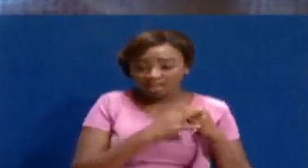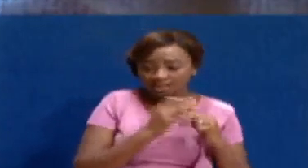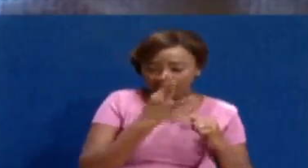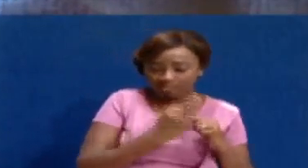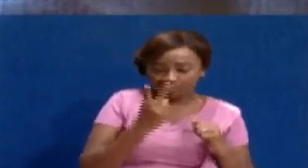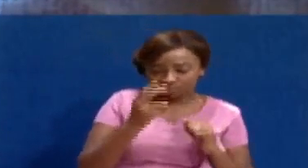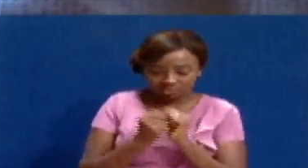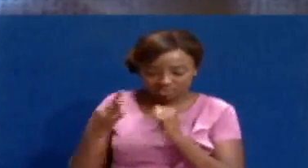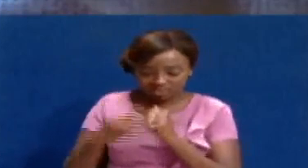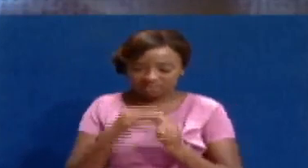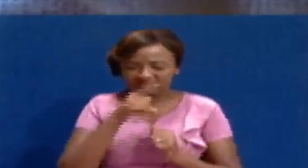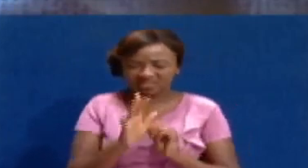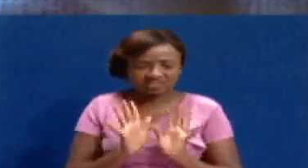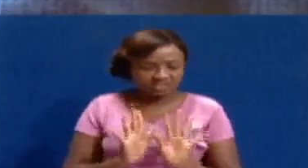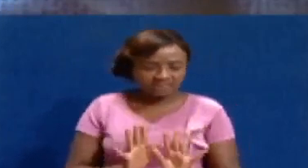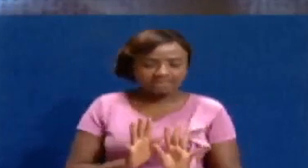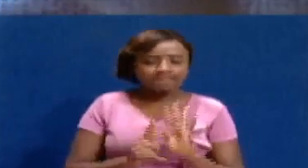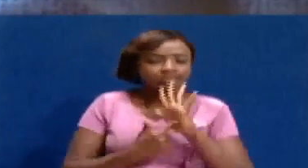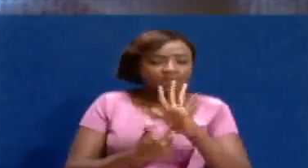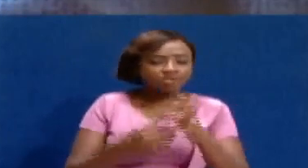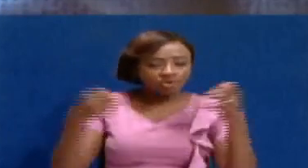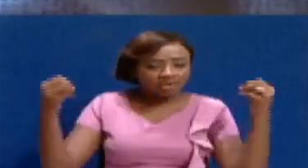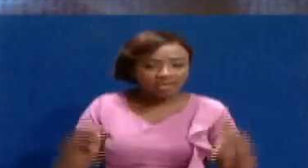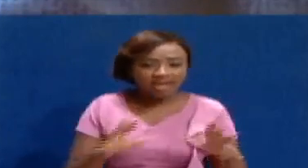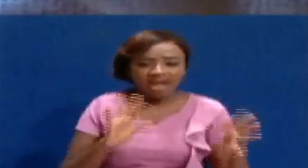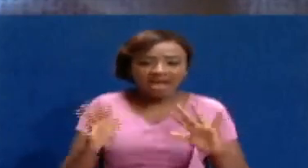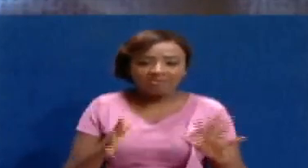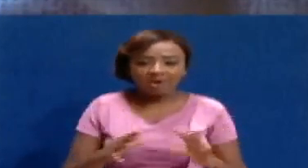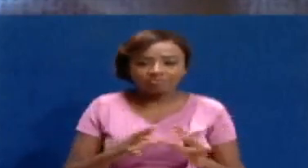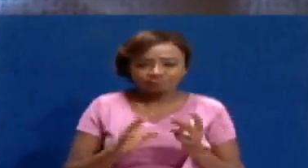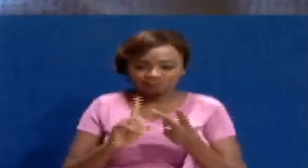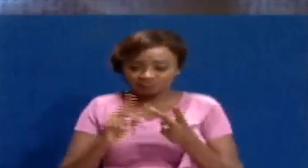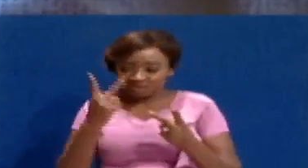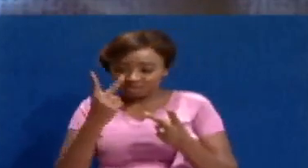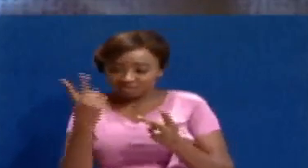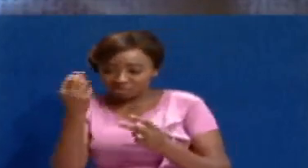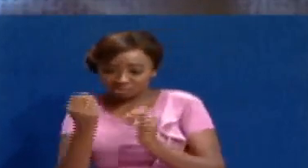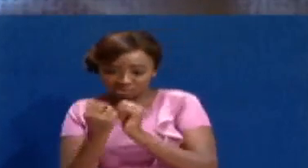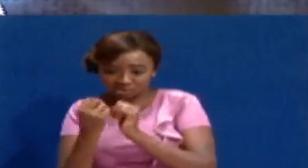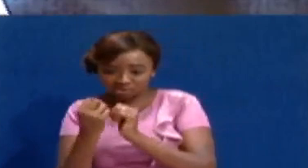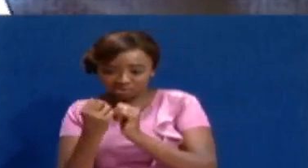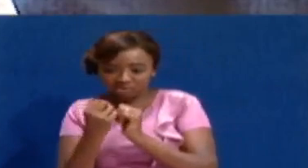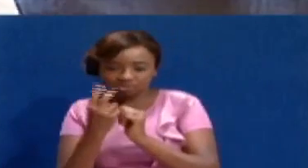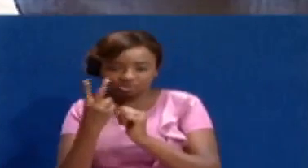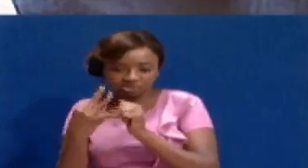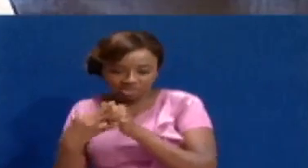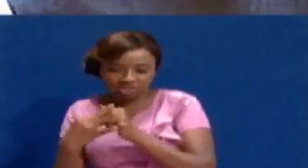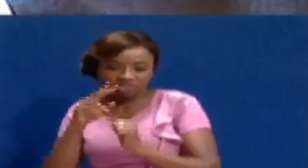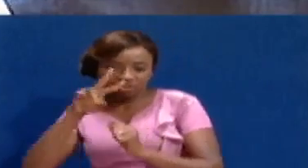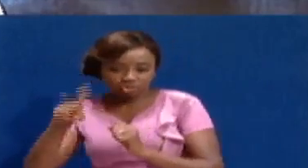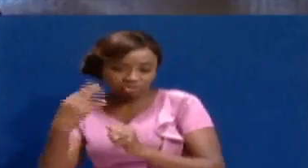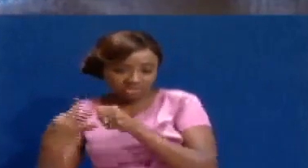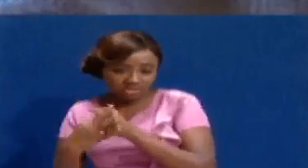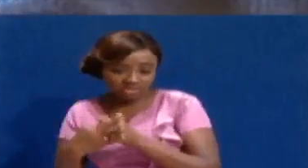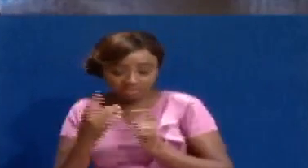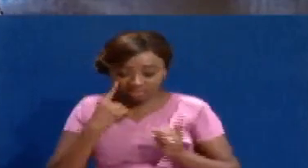March 2018 was an exact replica of February 28, 2008. The two dates that were